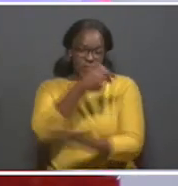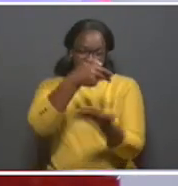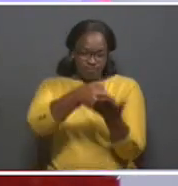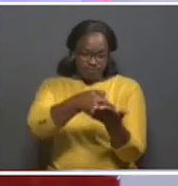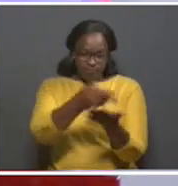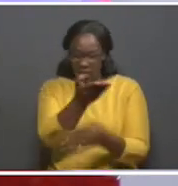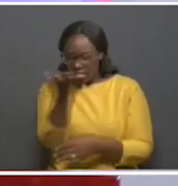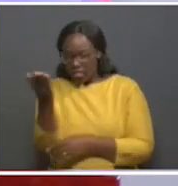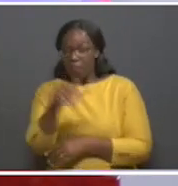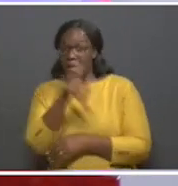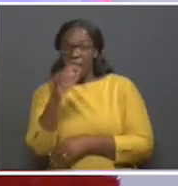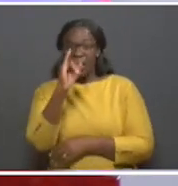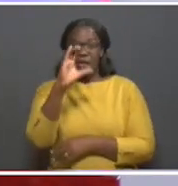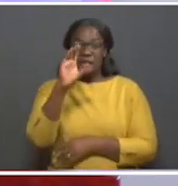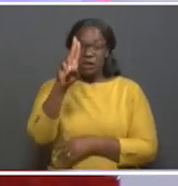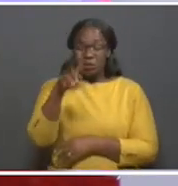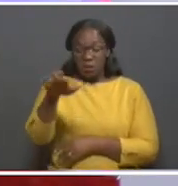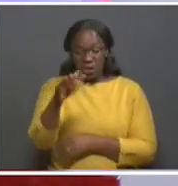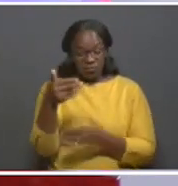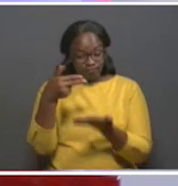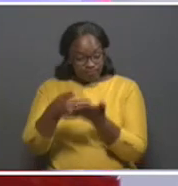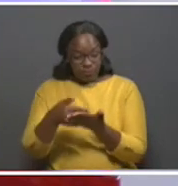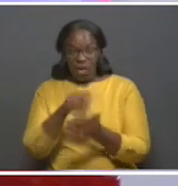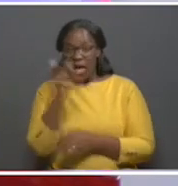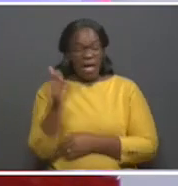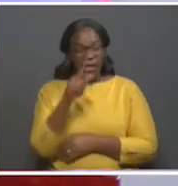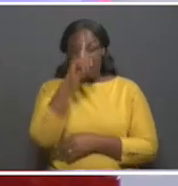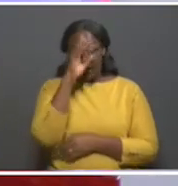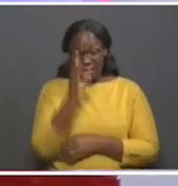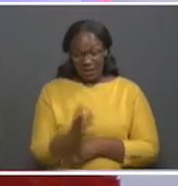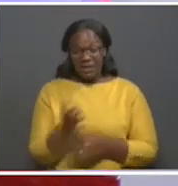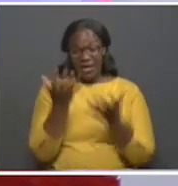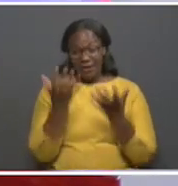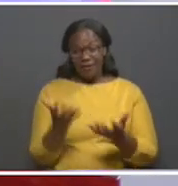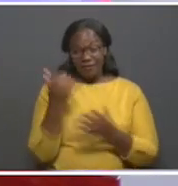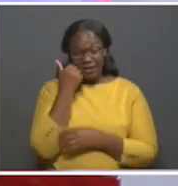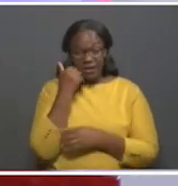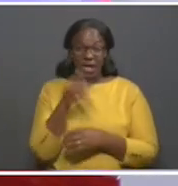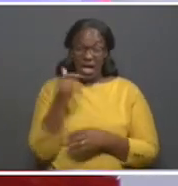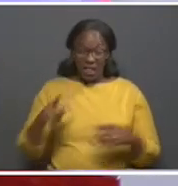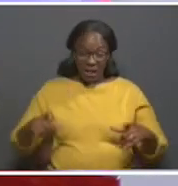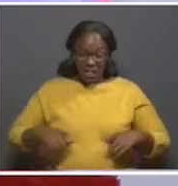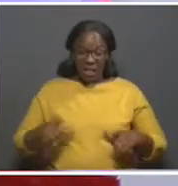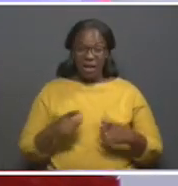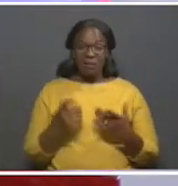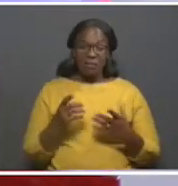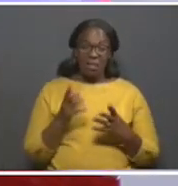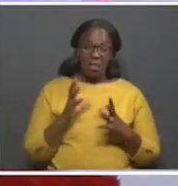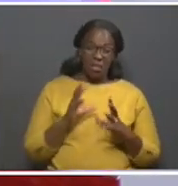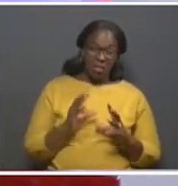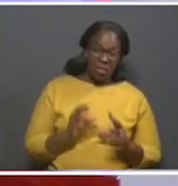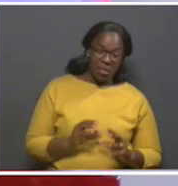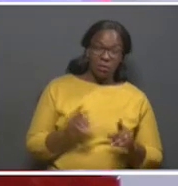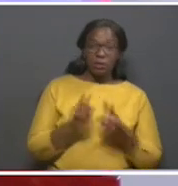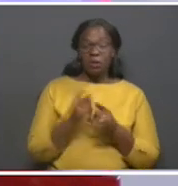those ones who are in ICU, those ones who are in critical care, those ones whose lungs are giving way, and they are, Lord, they're